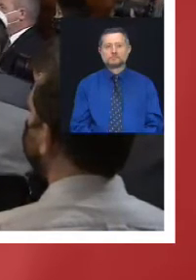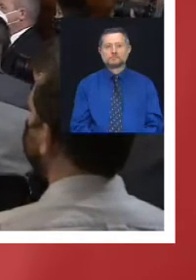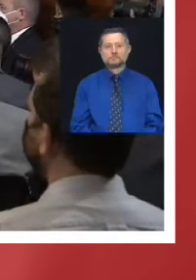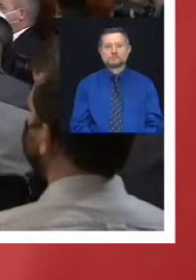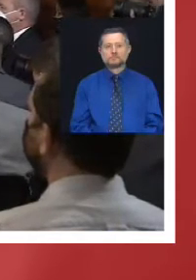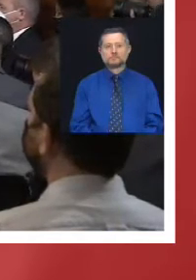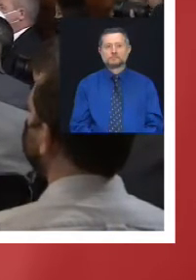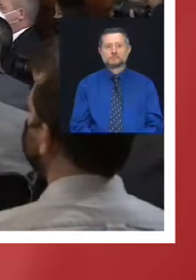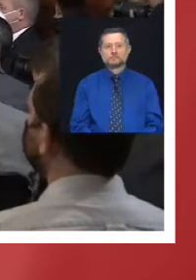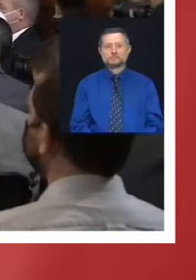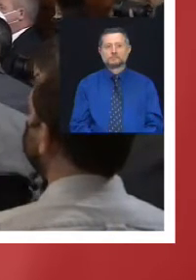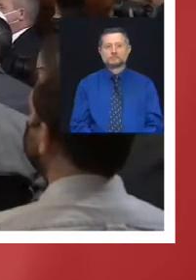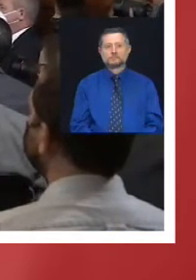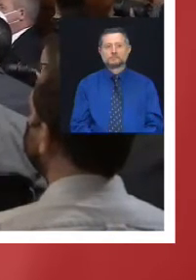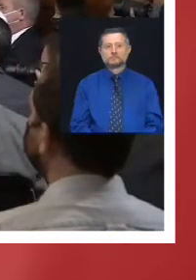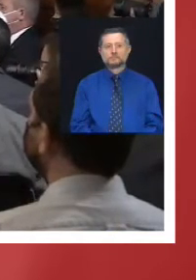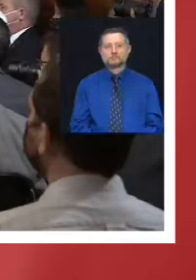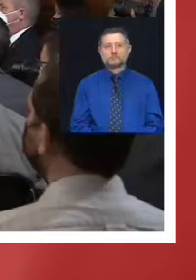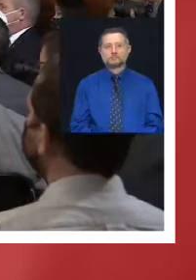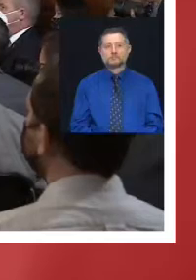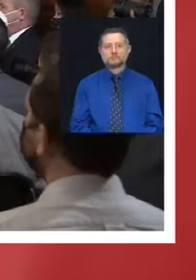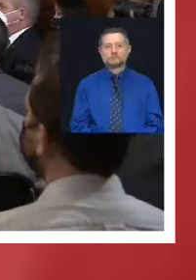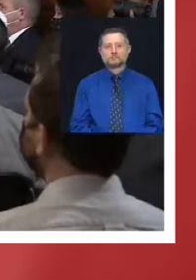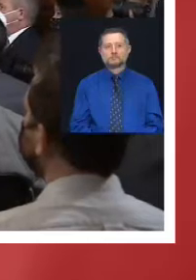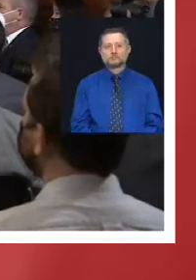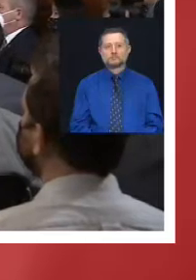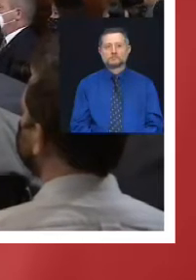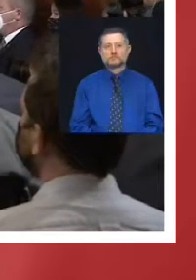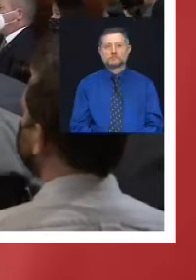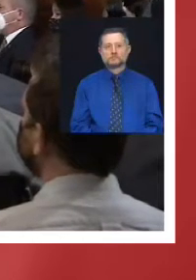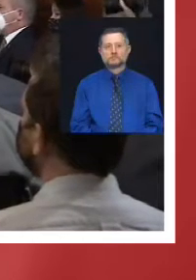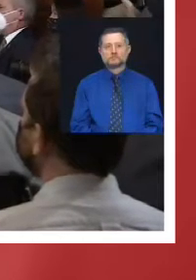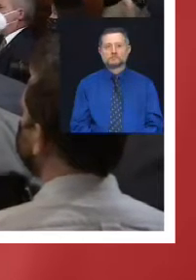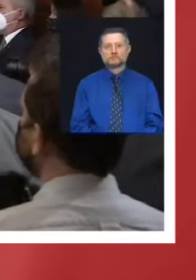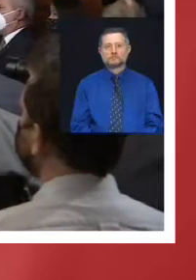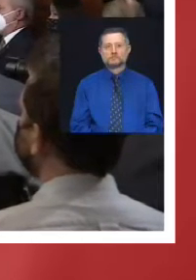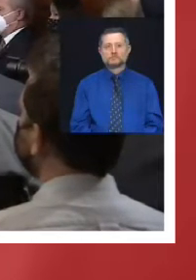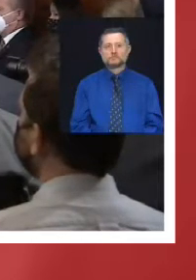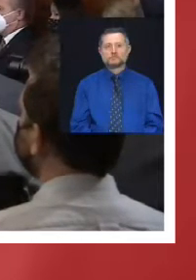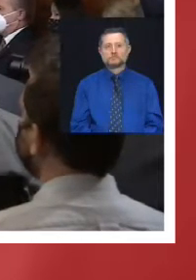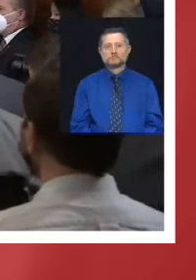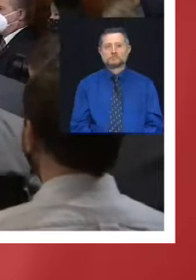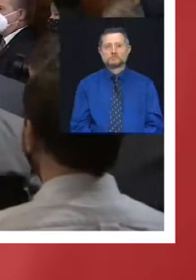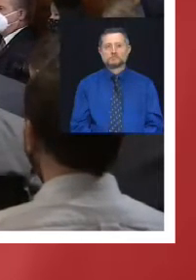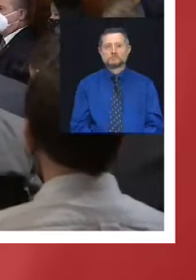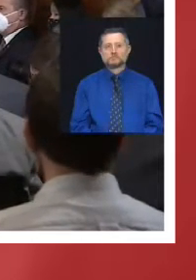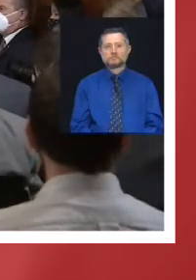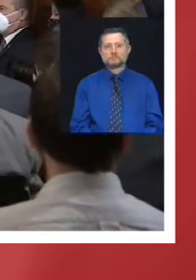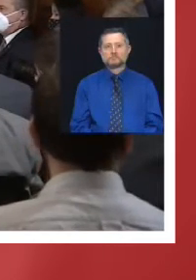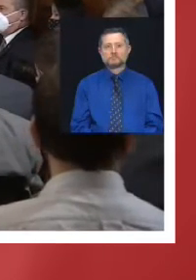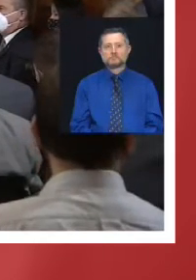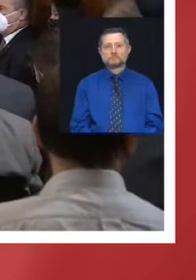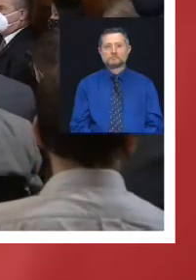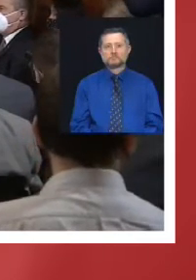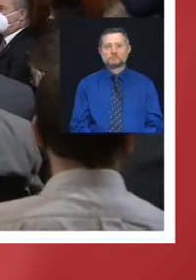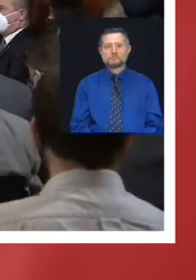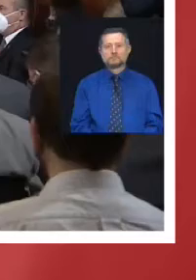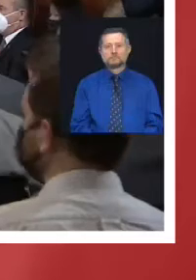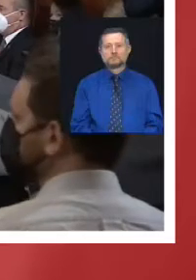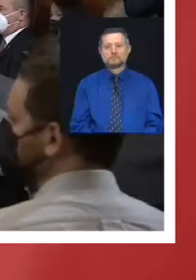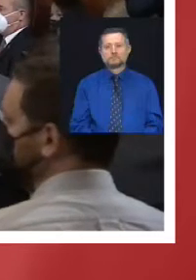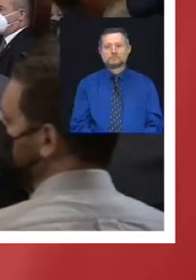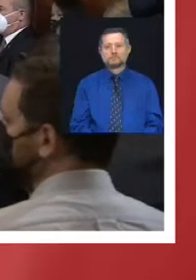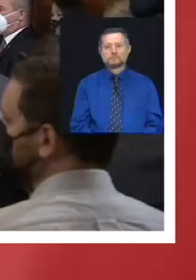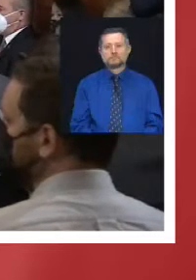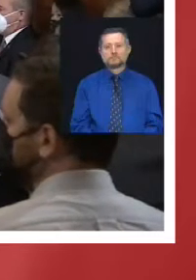at this time in a resignation letter just 12 hours ago to the state assembly and Senate